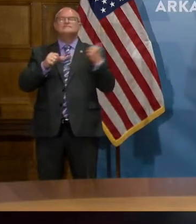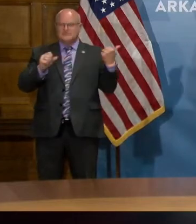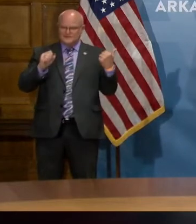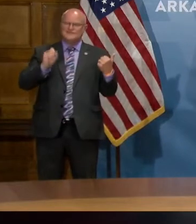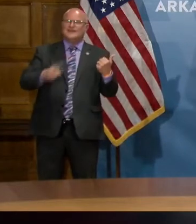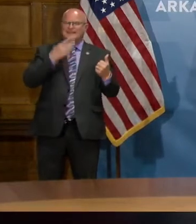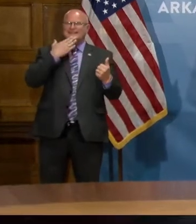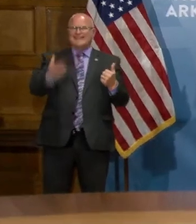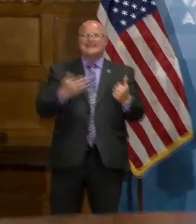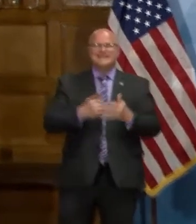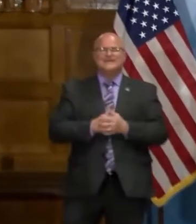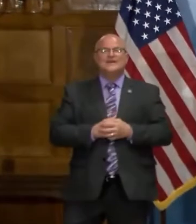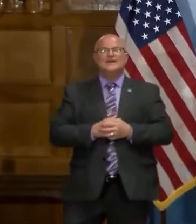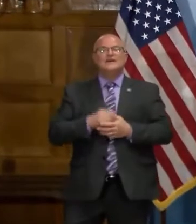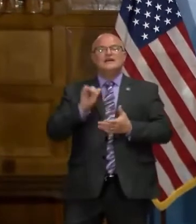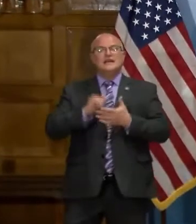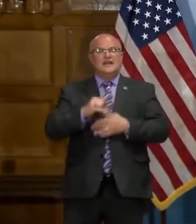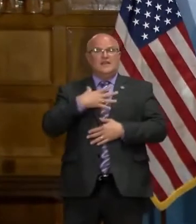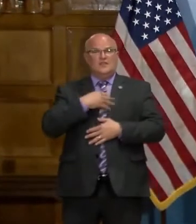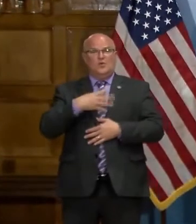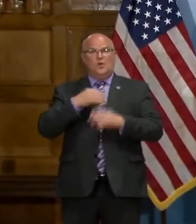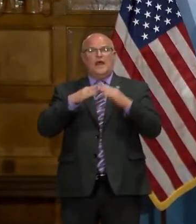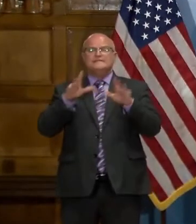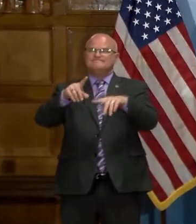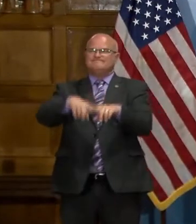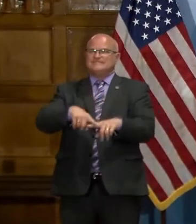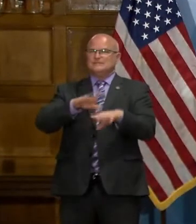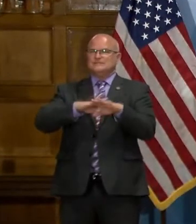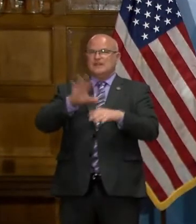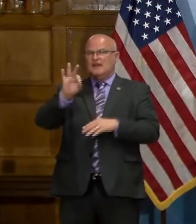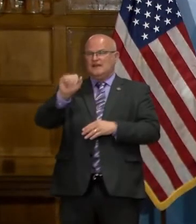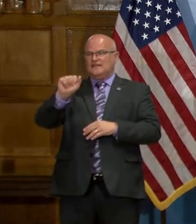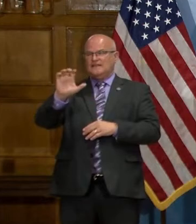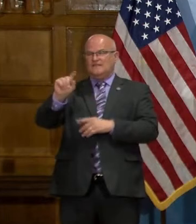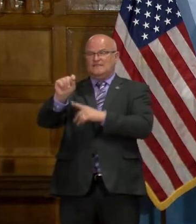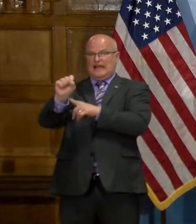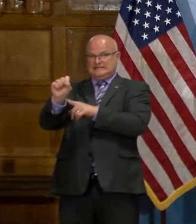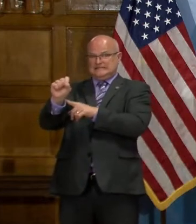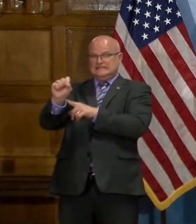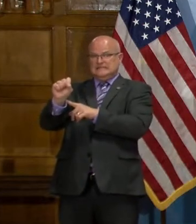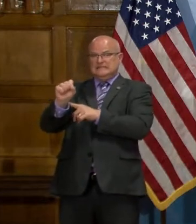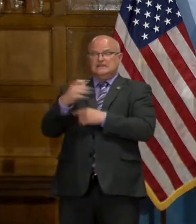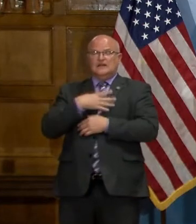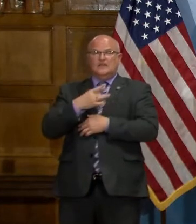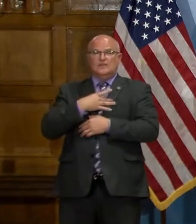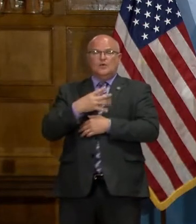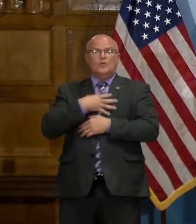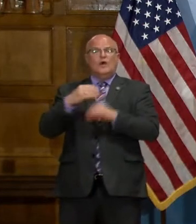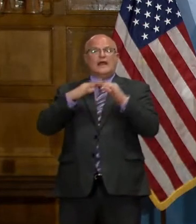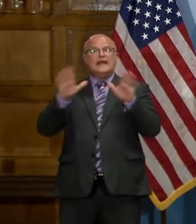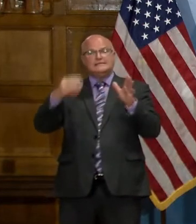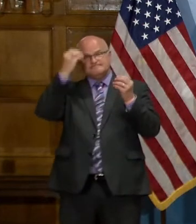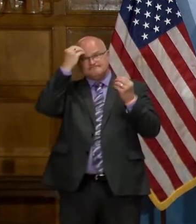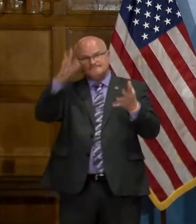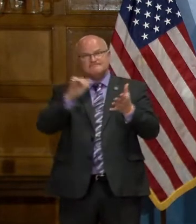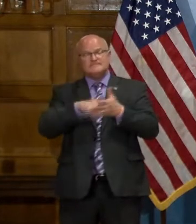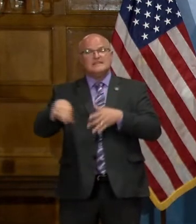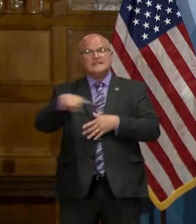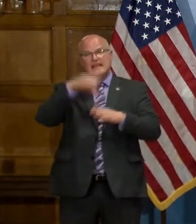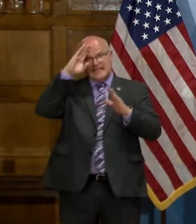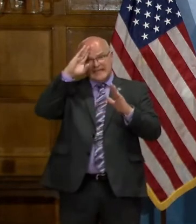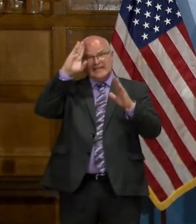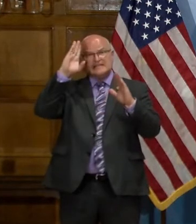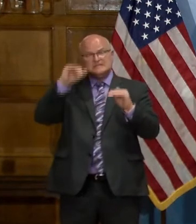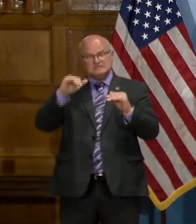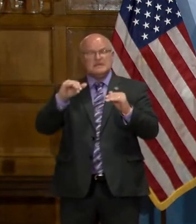you. The White House, of course, it depends upon the facts. But the White House indicated that they expect it to